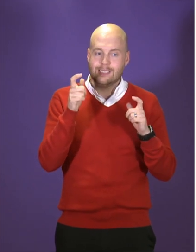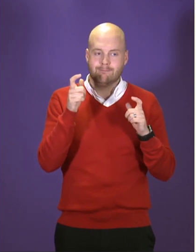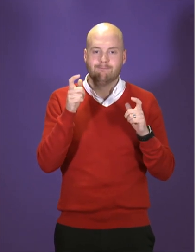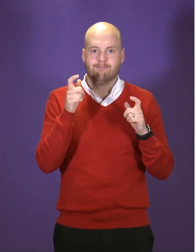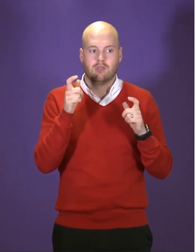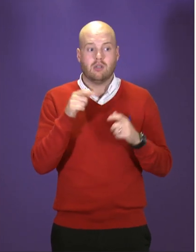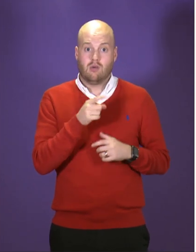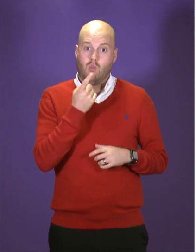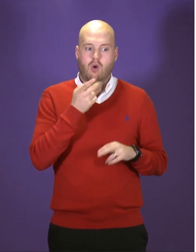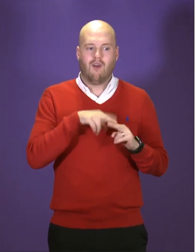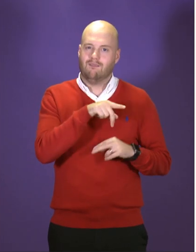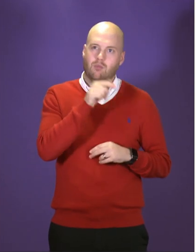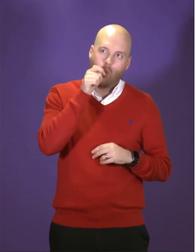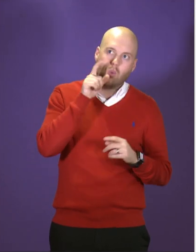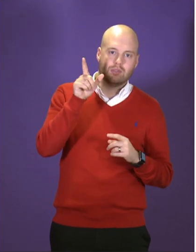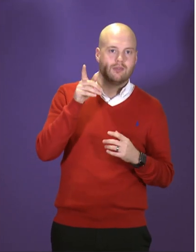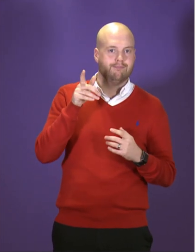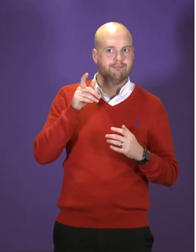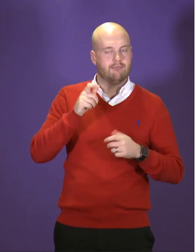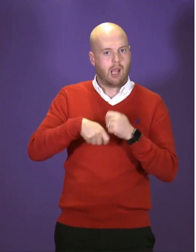very successful in that. Vicky Roy.